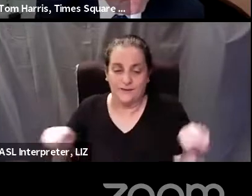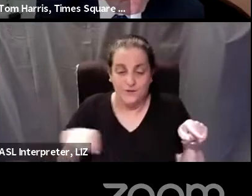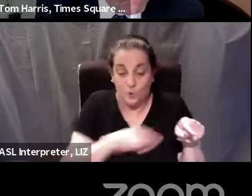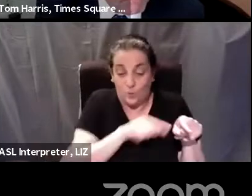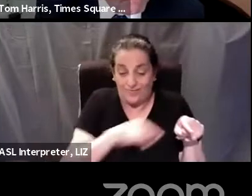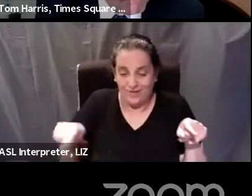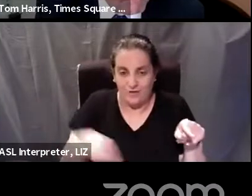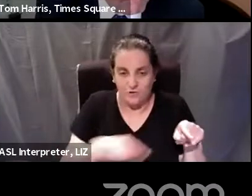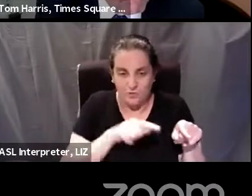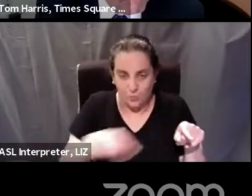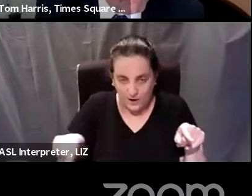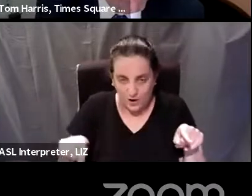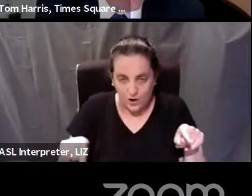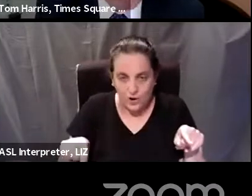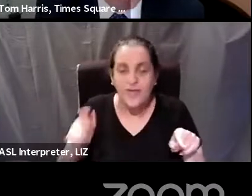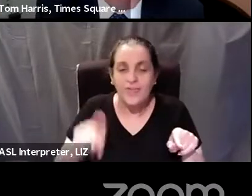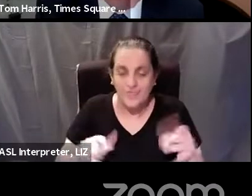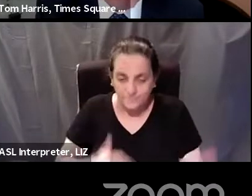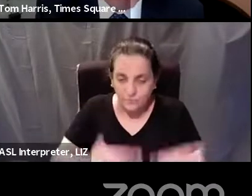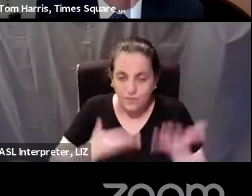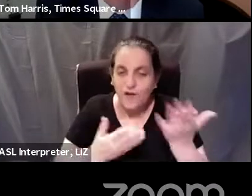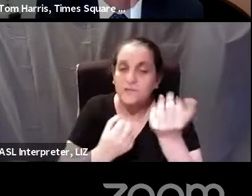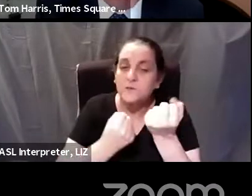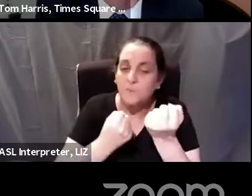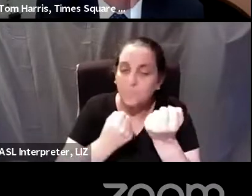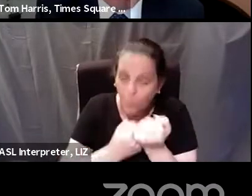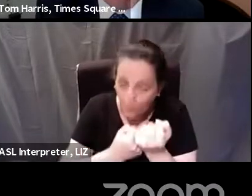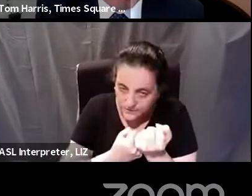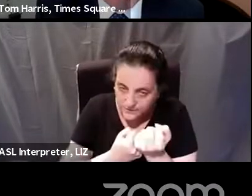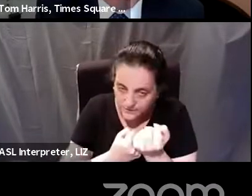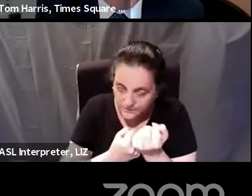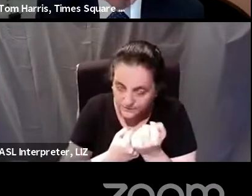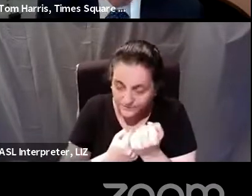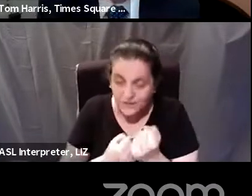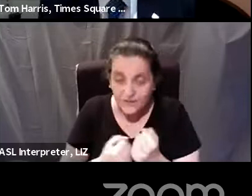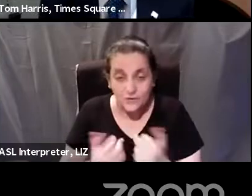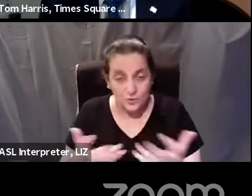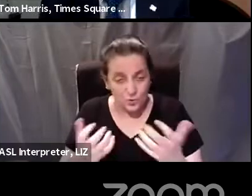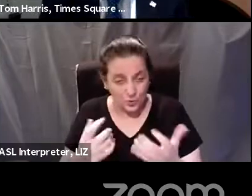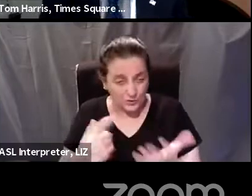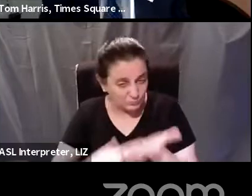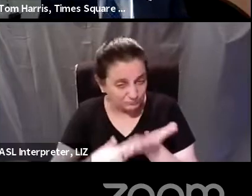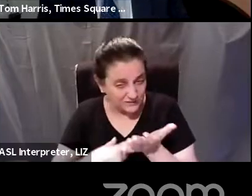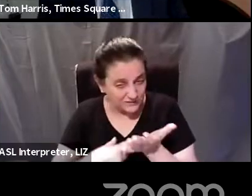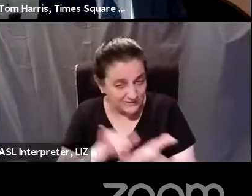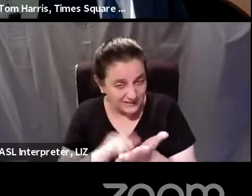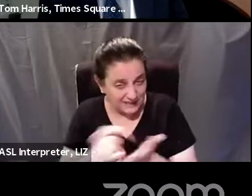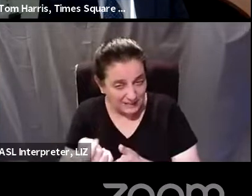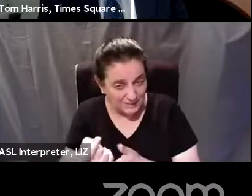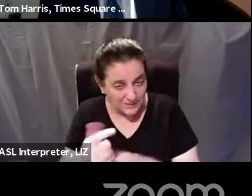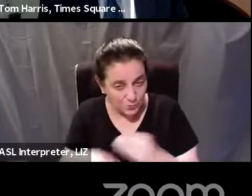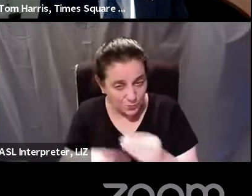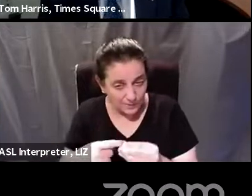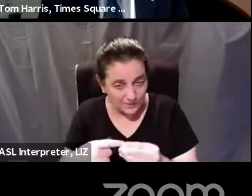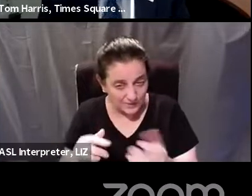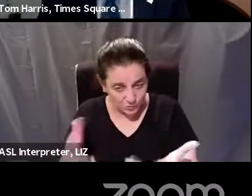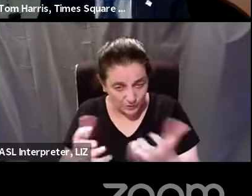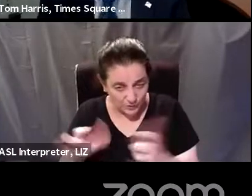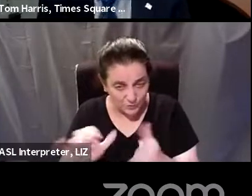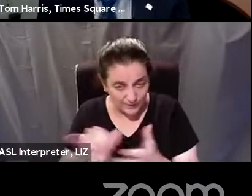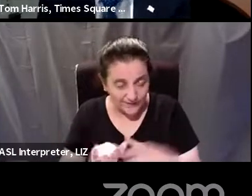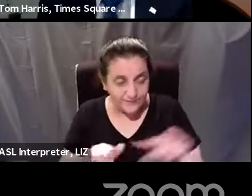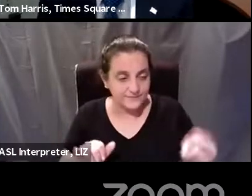some level of support. You want to talk a little bit about that?